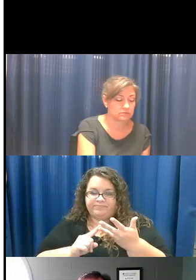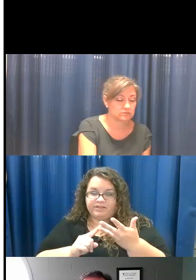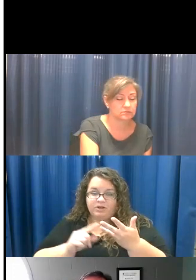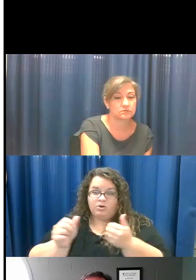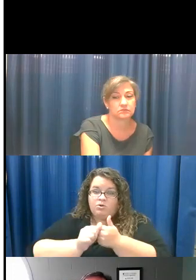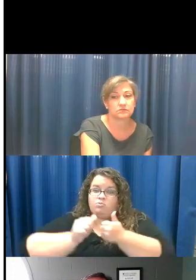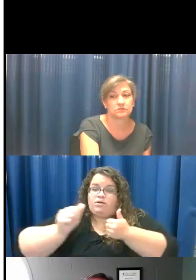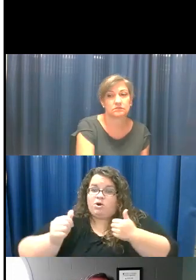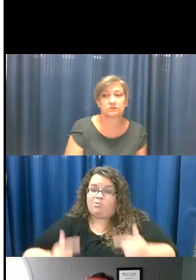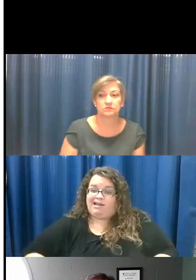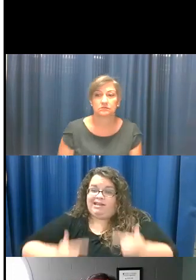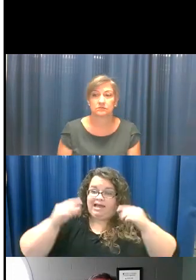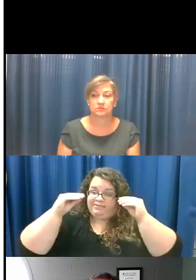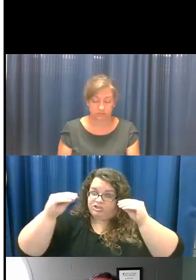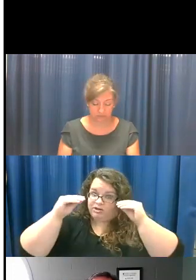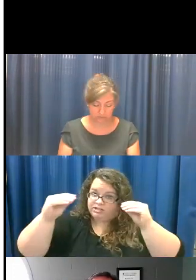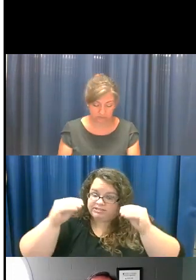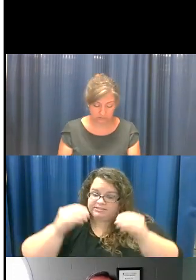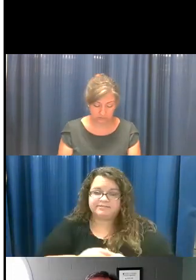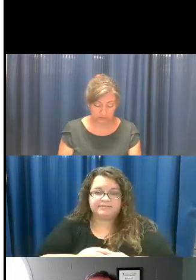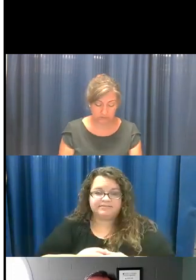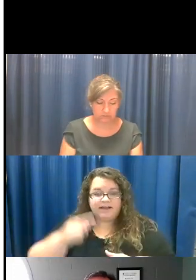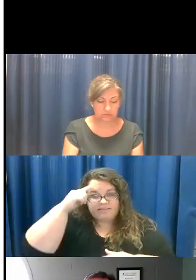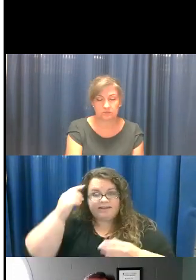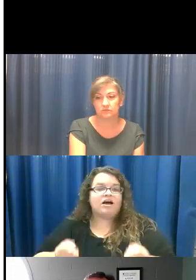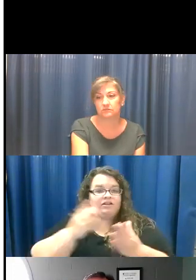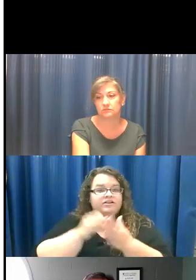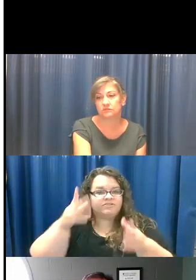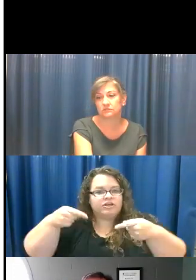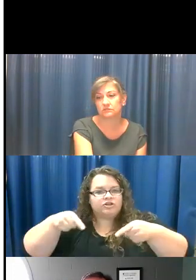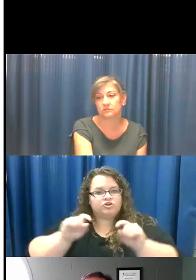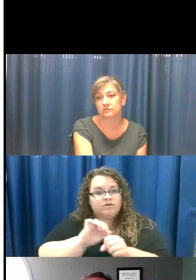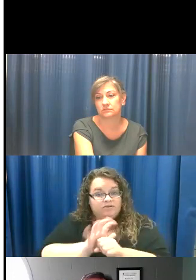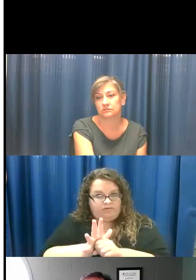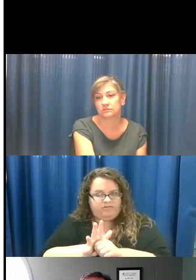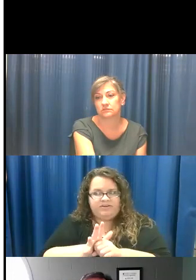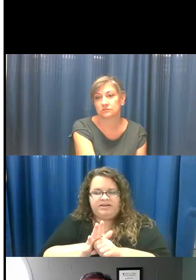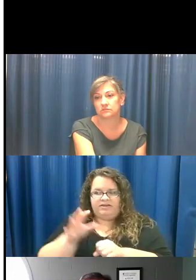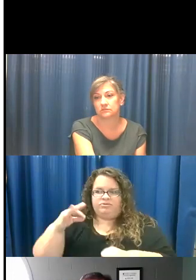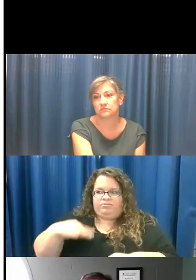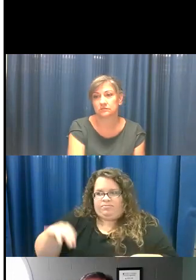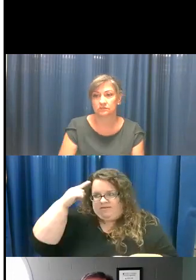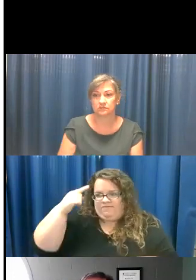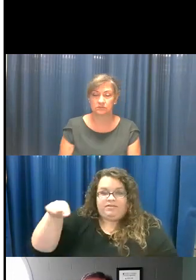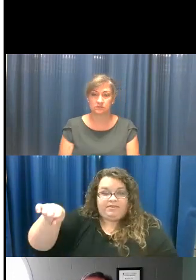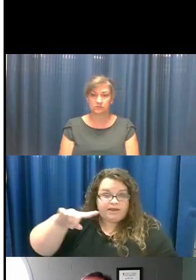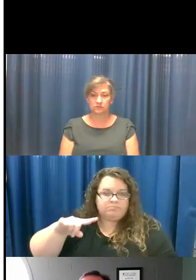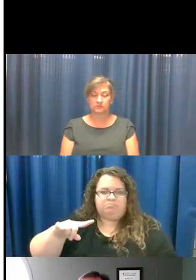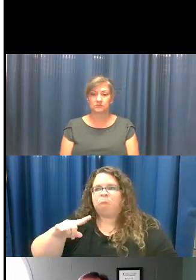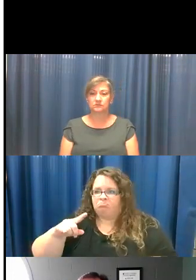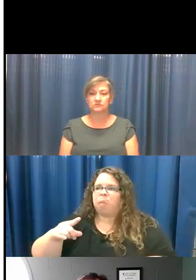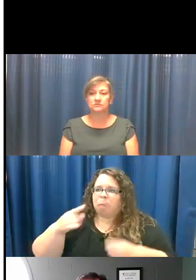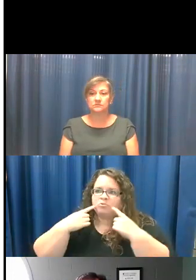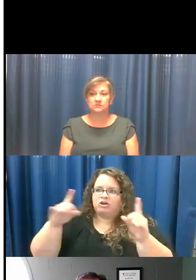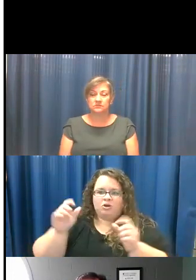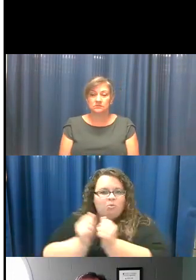live instruction. And I think a lot of students during COVID really benefited from and thrived with remote live. And so we